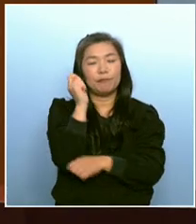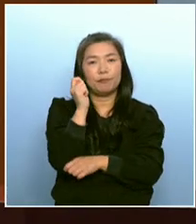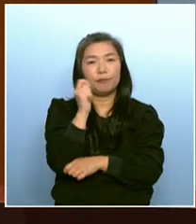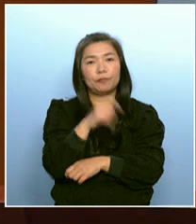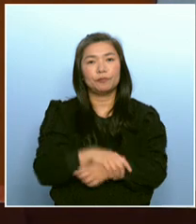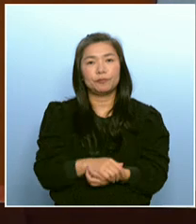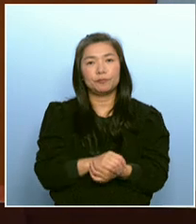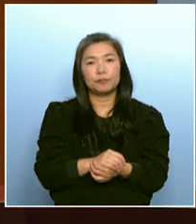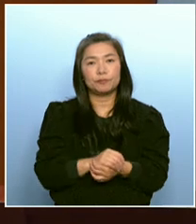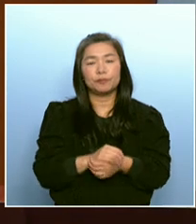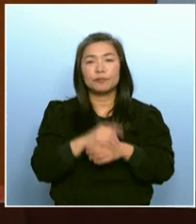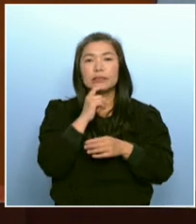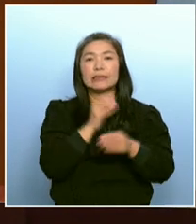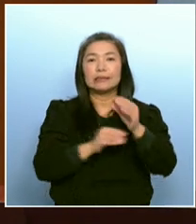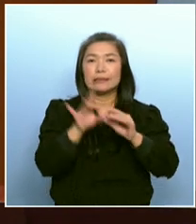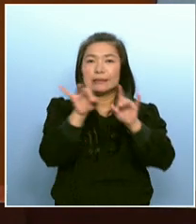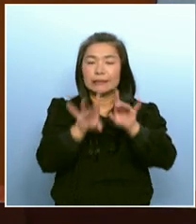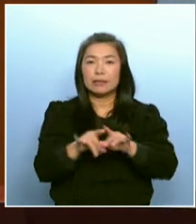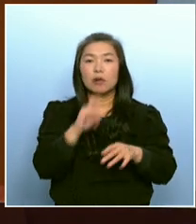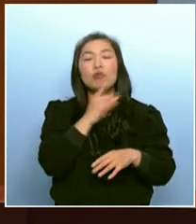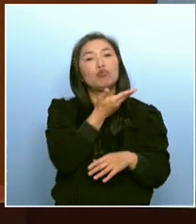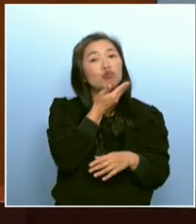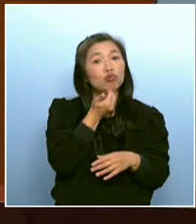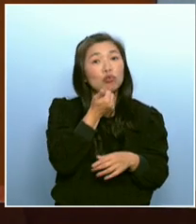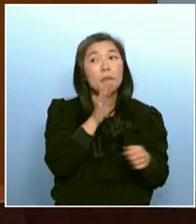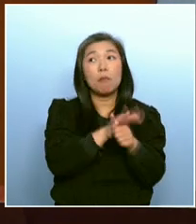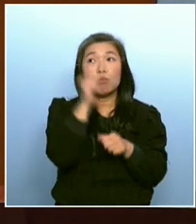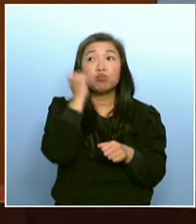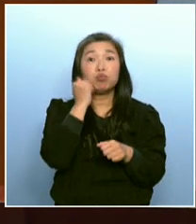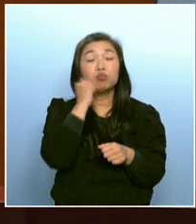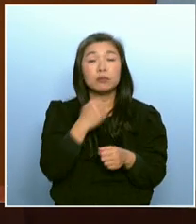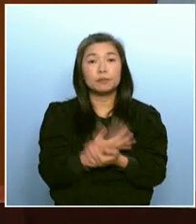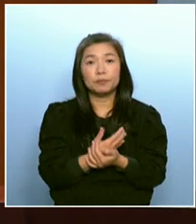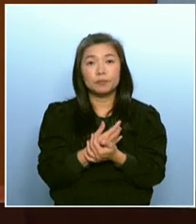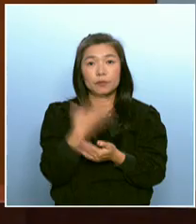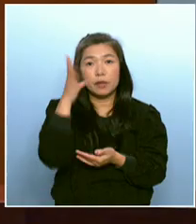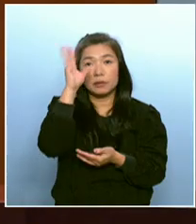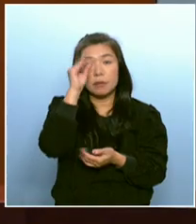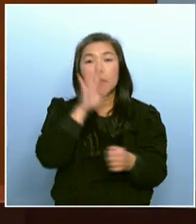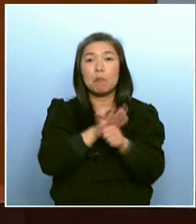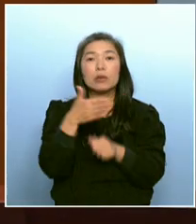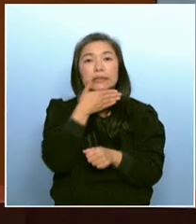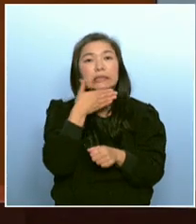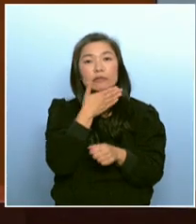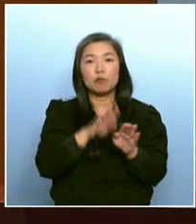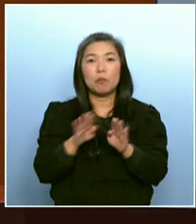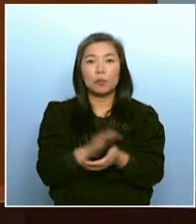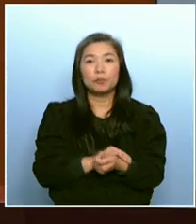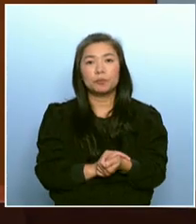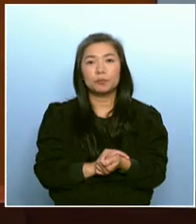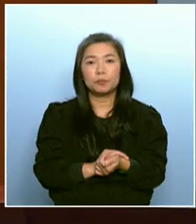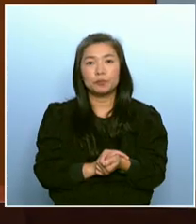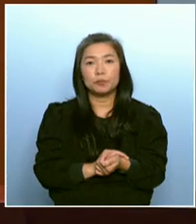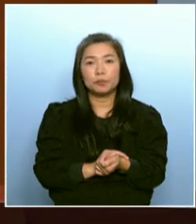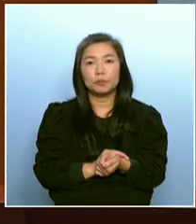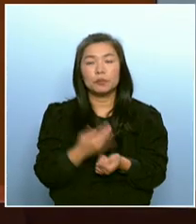There were voices asking for more flexible social welfare facilities. For example, one facility can be